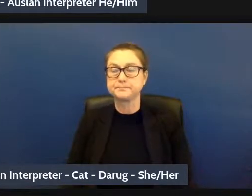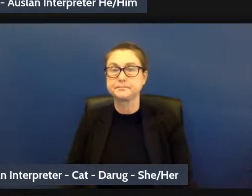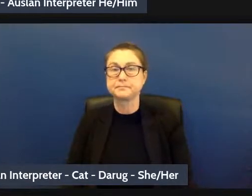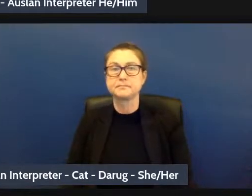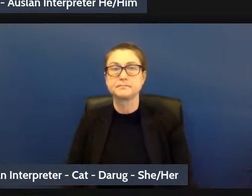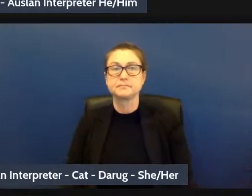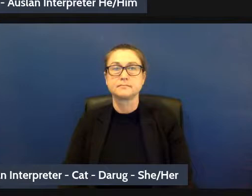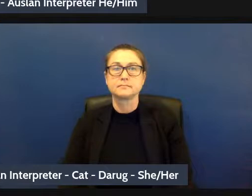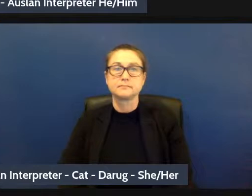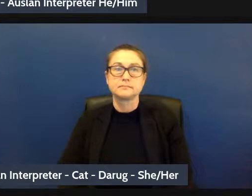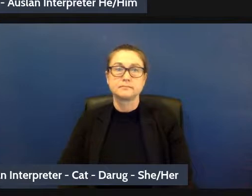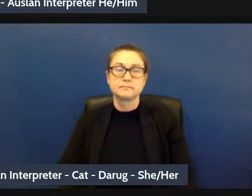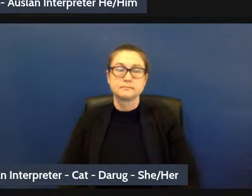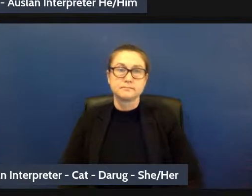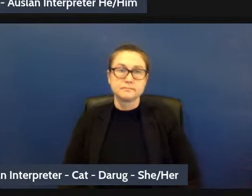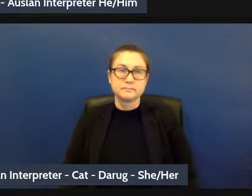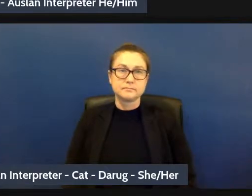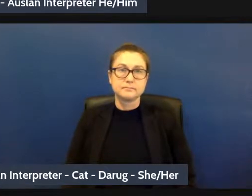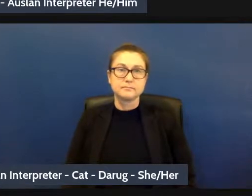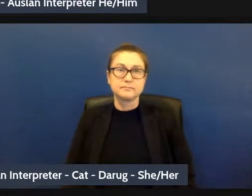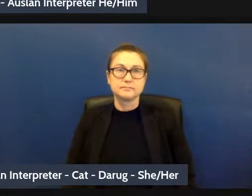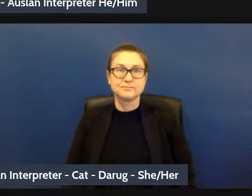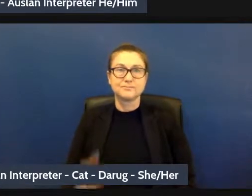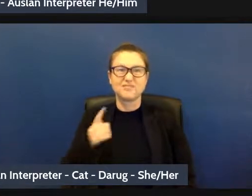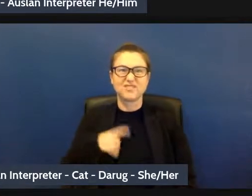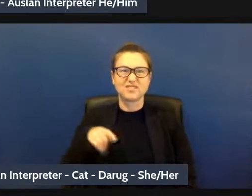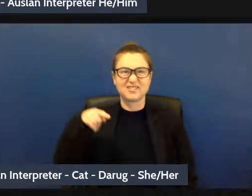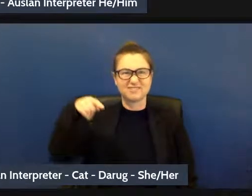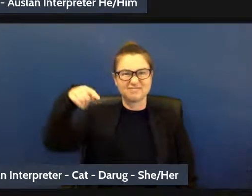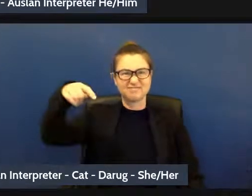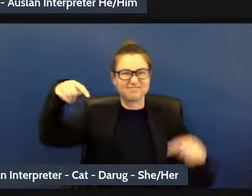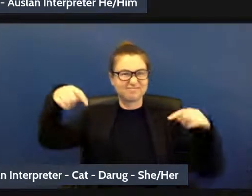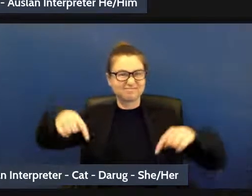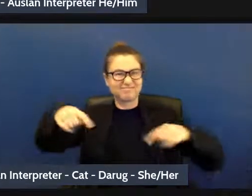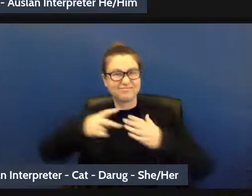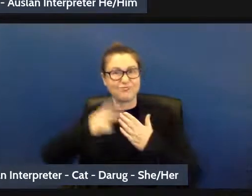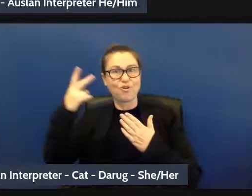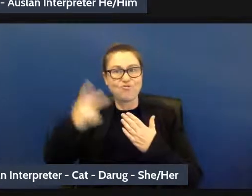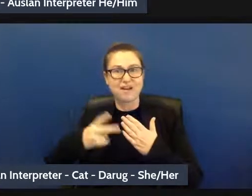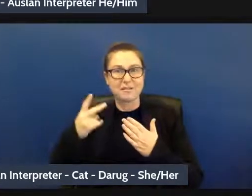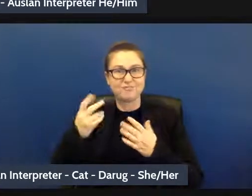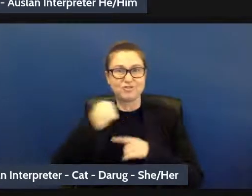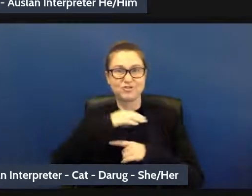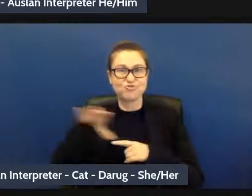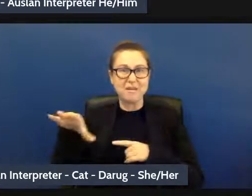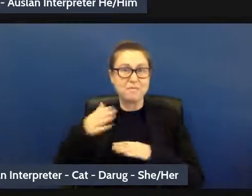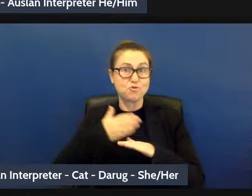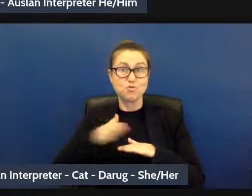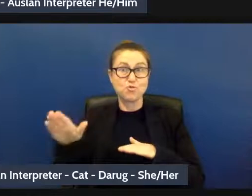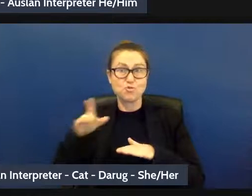We've thrust a brand new streaming program on everyone this afternoon. So just to make sure that you're,